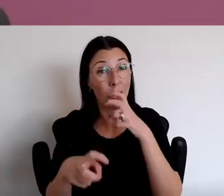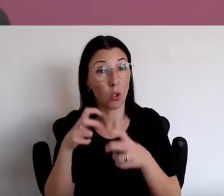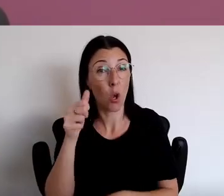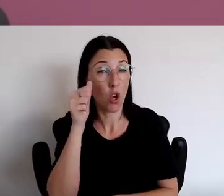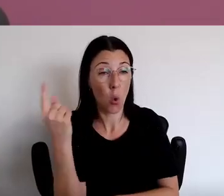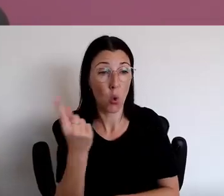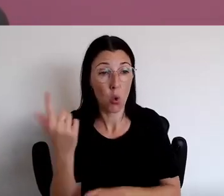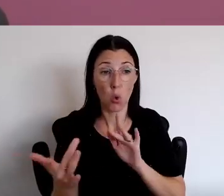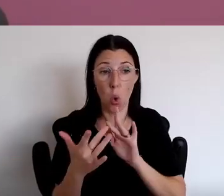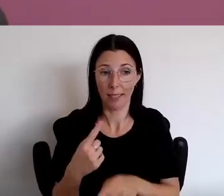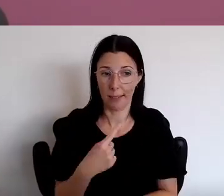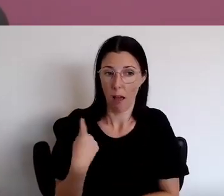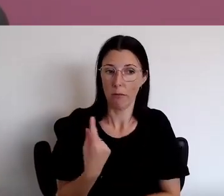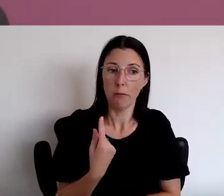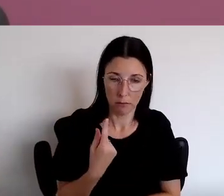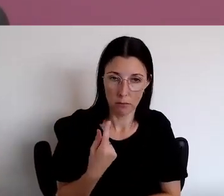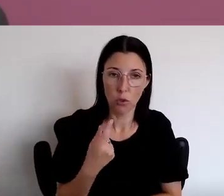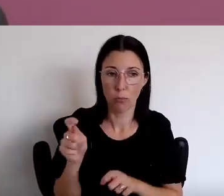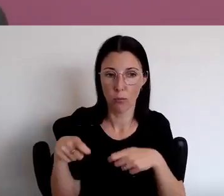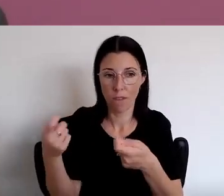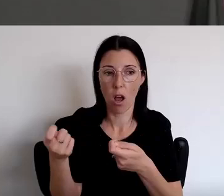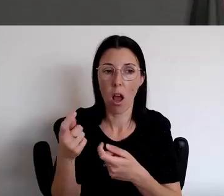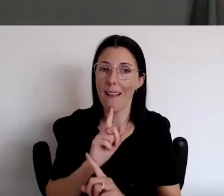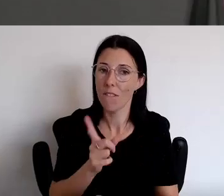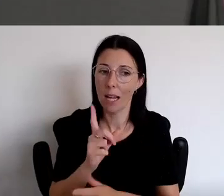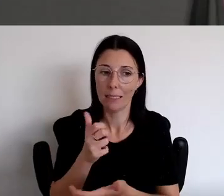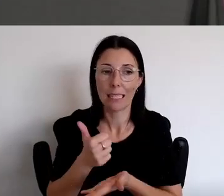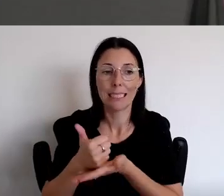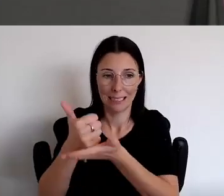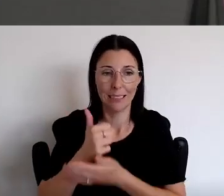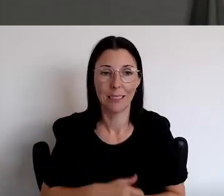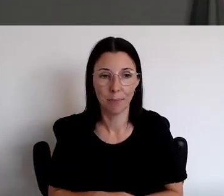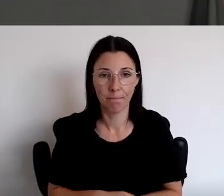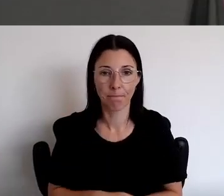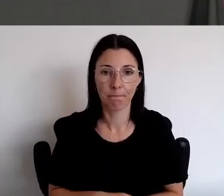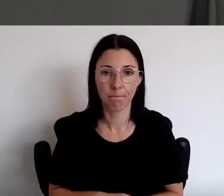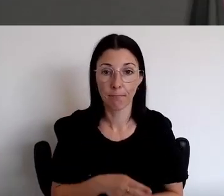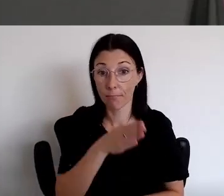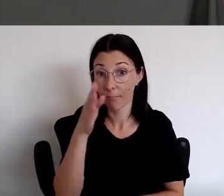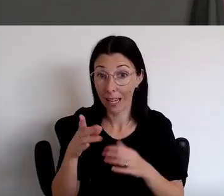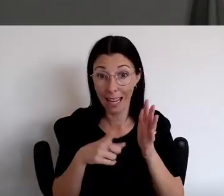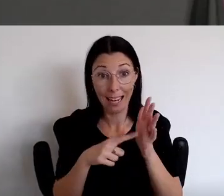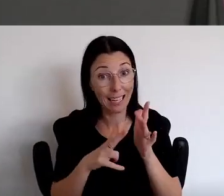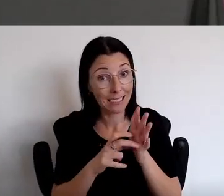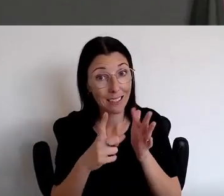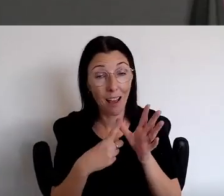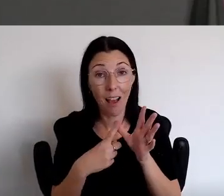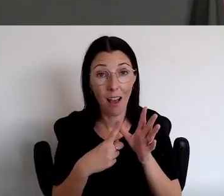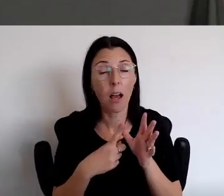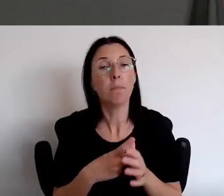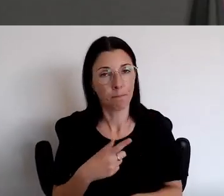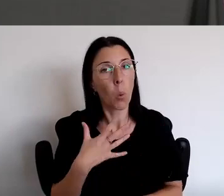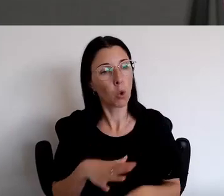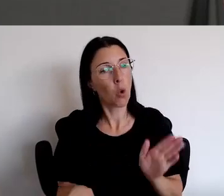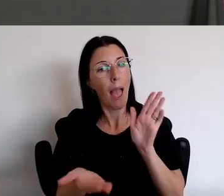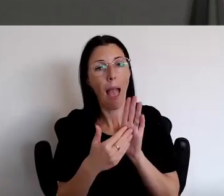in this organisation to provide them advice and assistance. Right. Linda? And if I could just add to what David